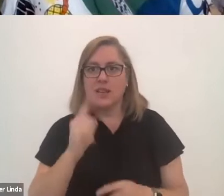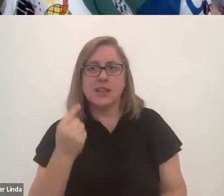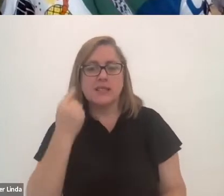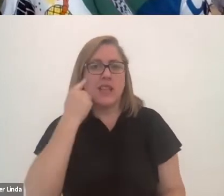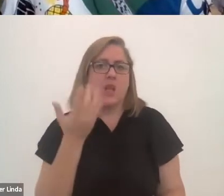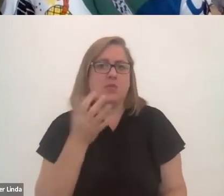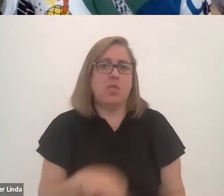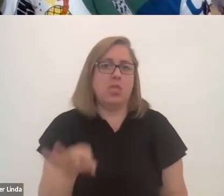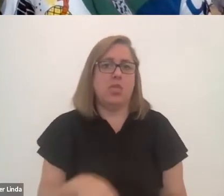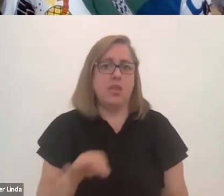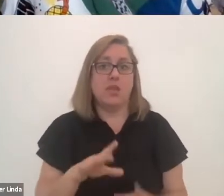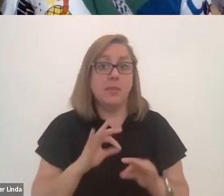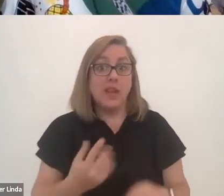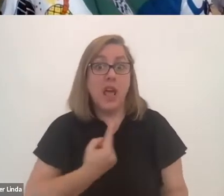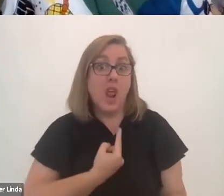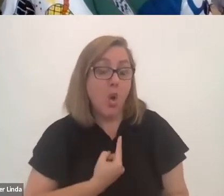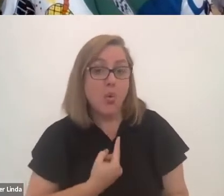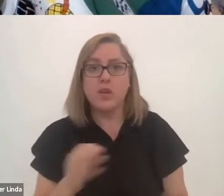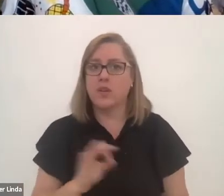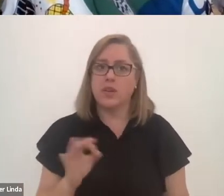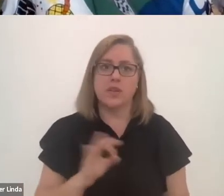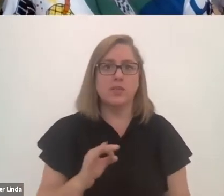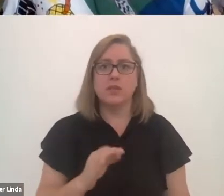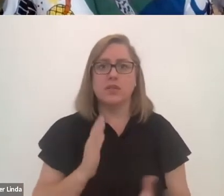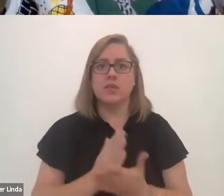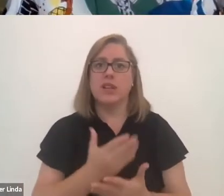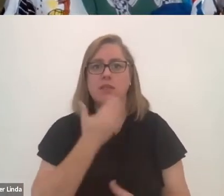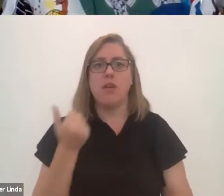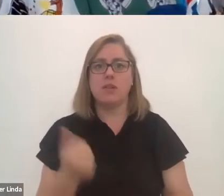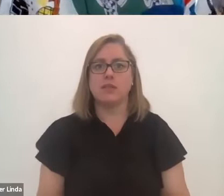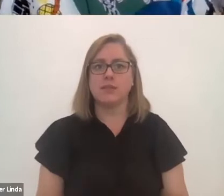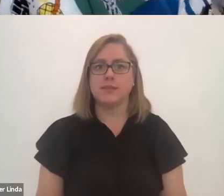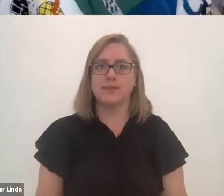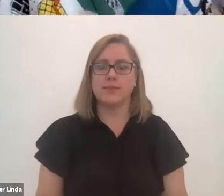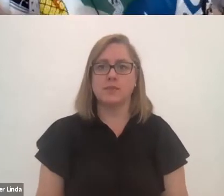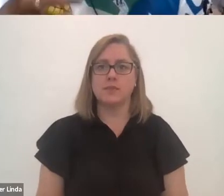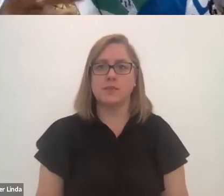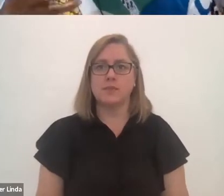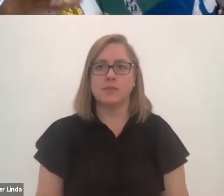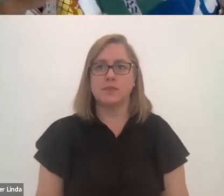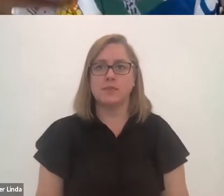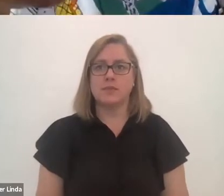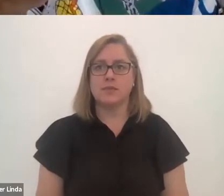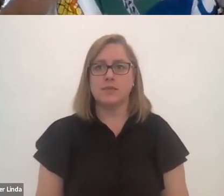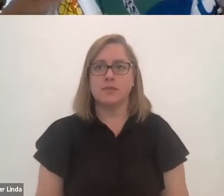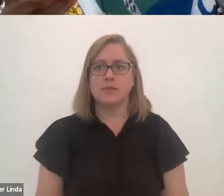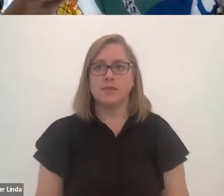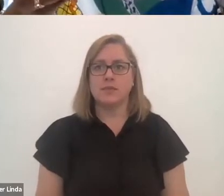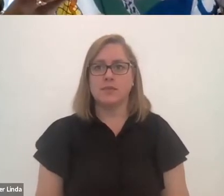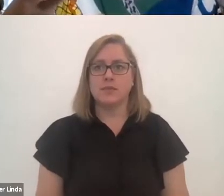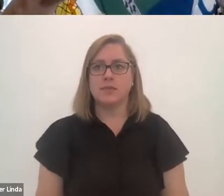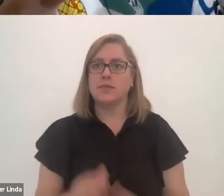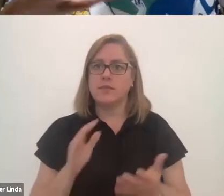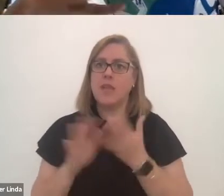not necessarily alone in that. So that's been really nice. And so what would you say, like, how are we able to